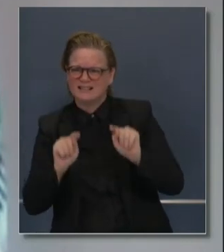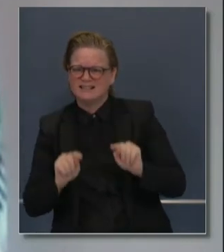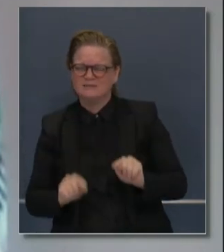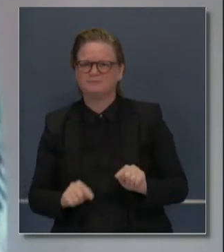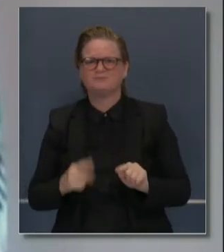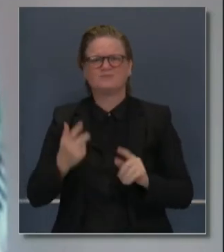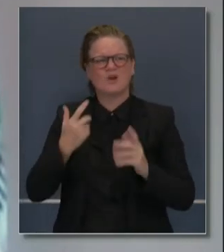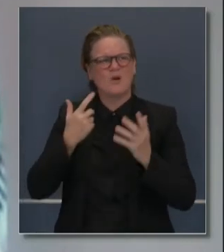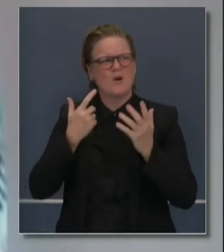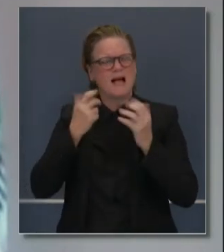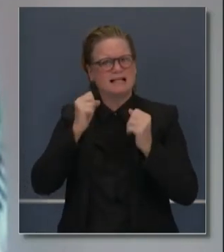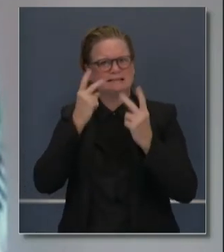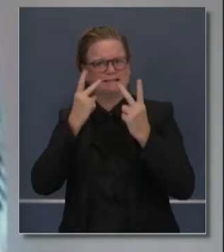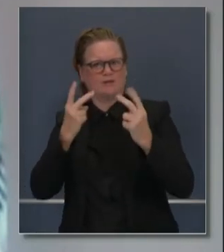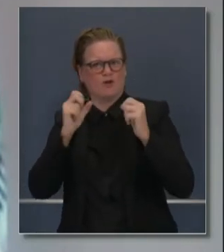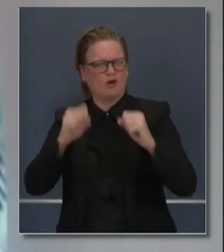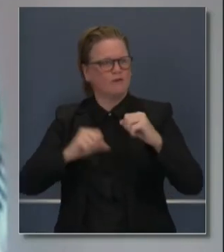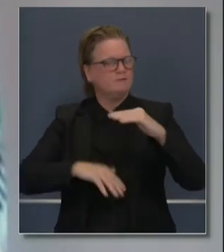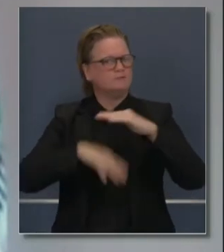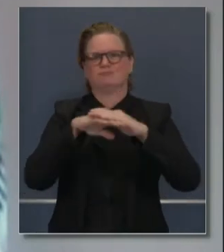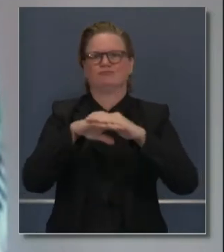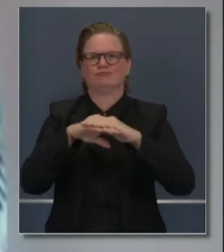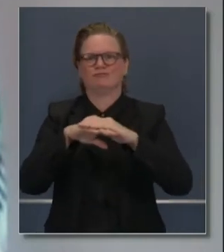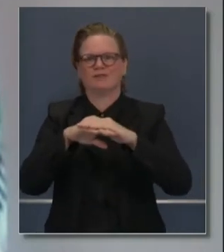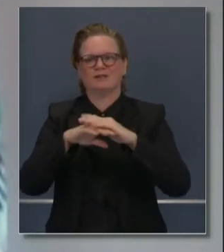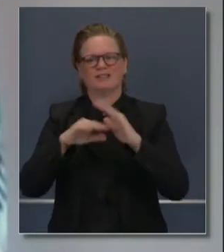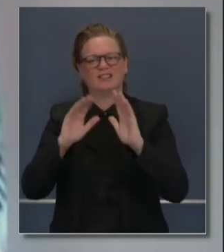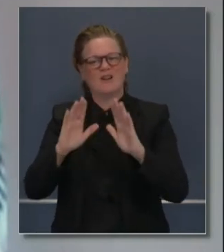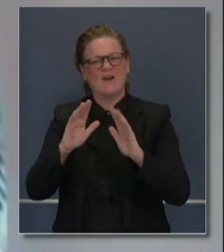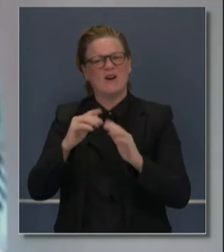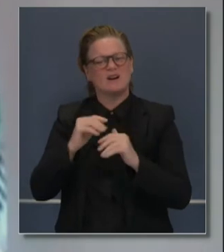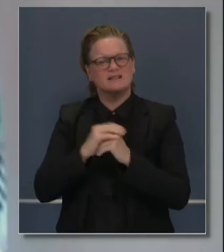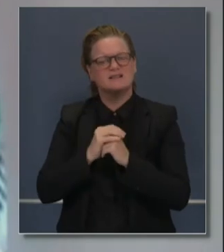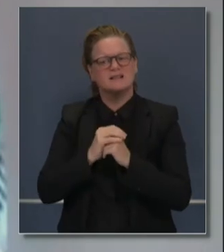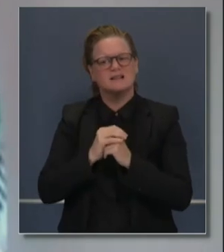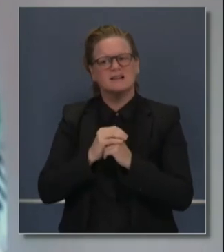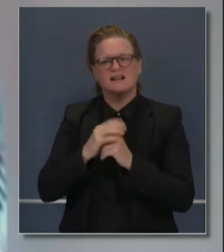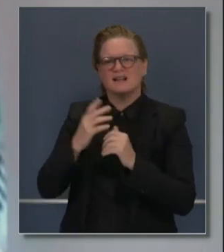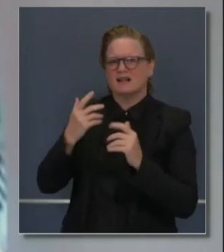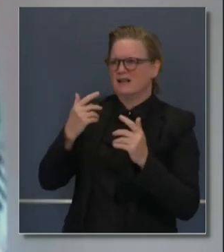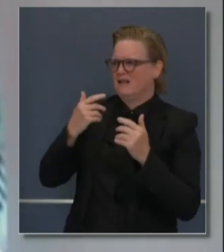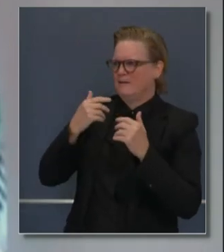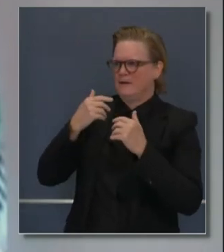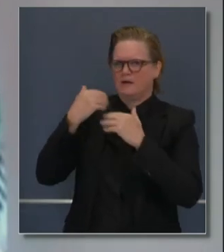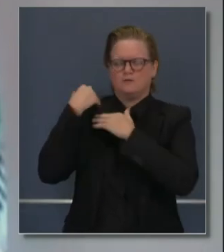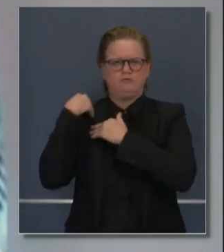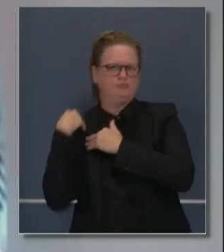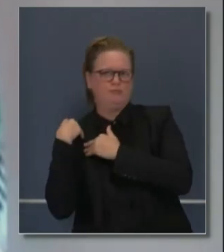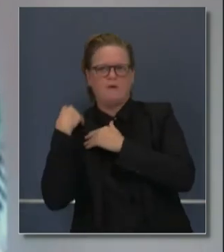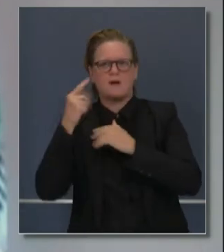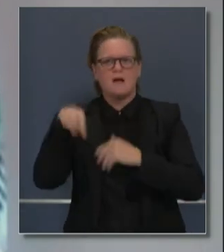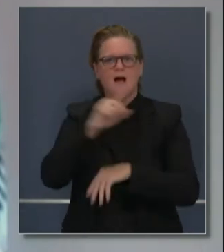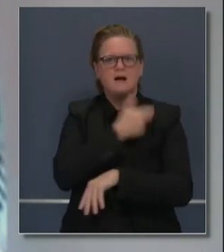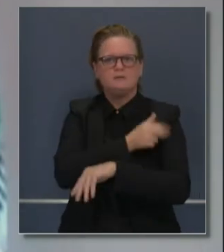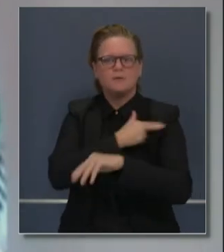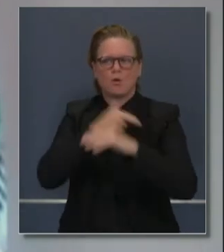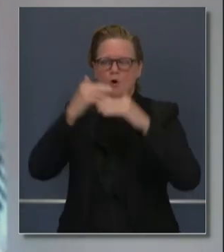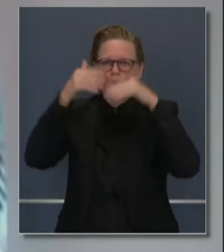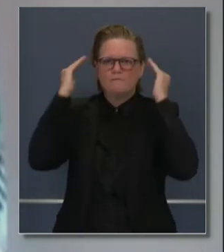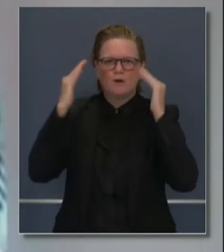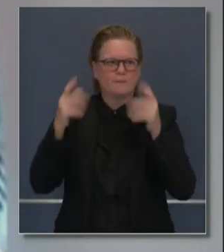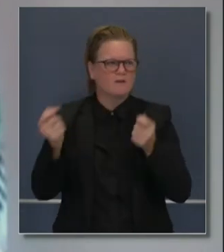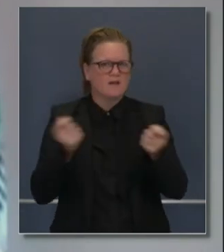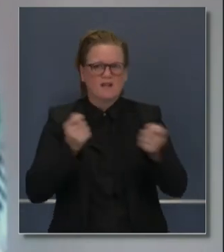so far that staffing is stretched, that we have to have, set up space that